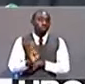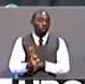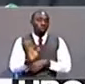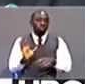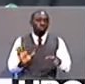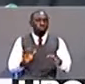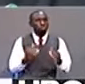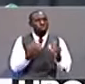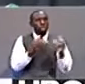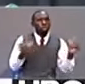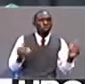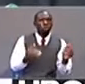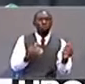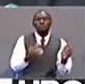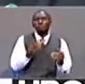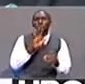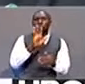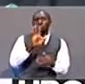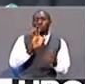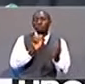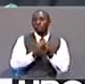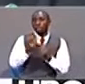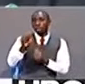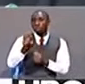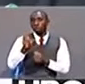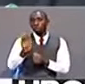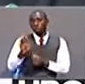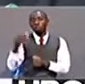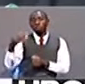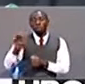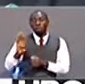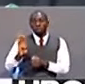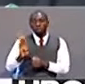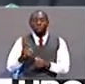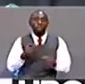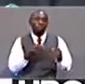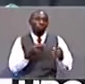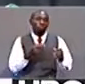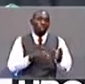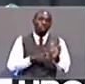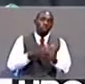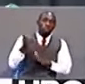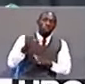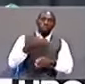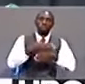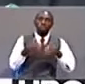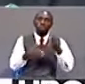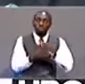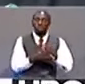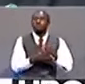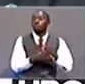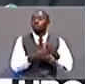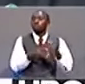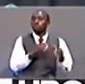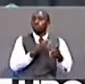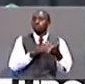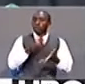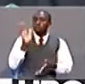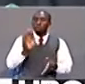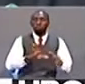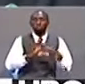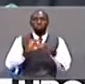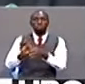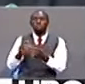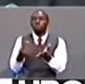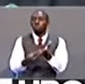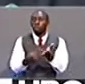equivalent to $4.2 billion investment during the development and construction, will go to Ugandan companies through provision